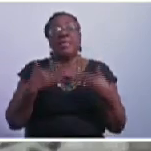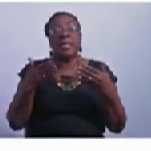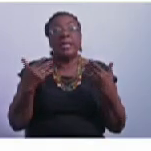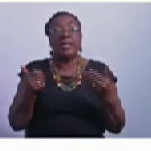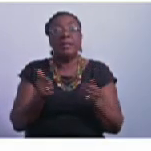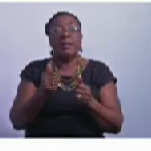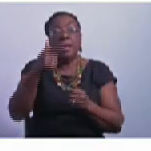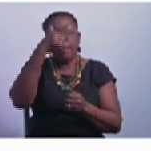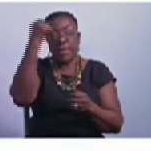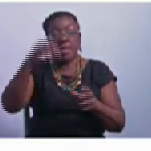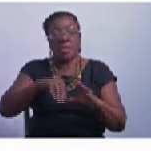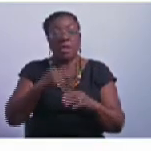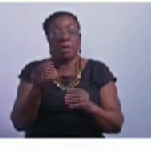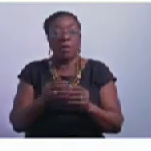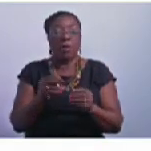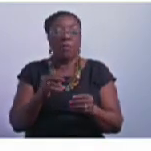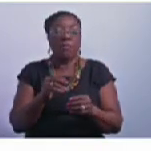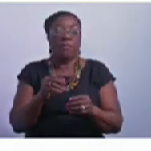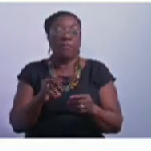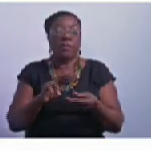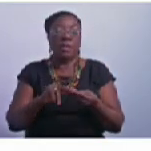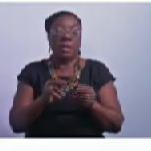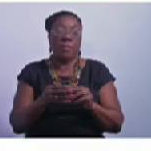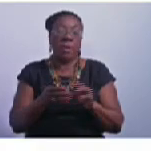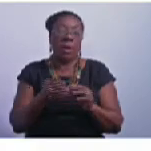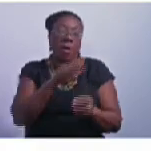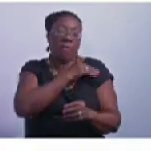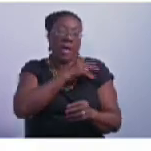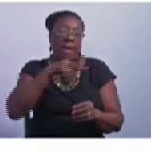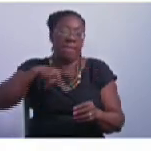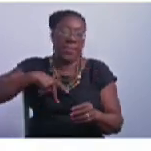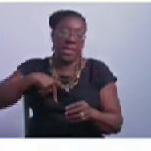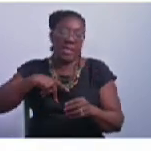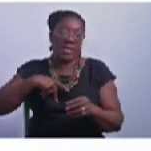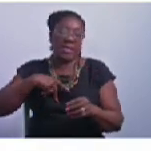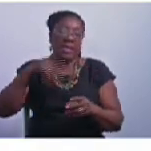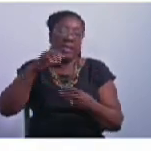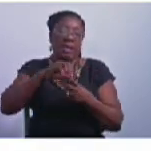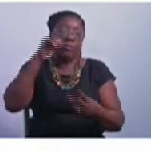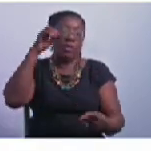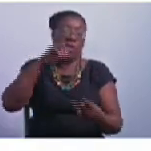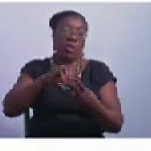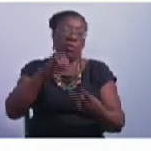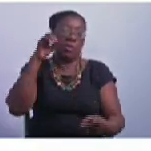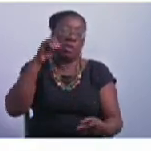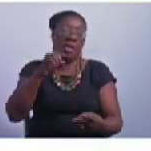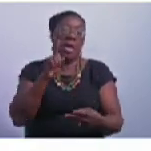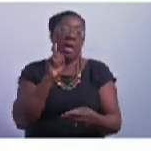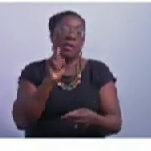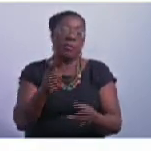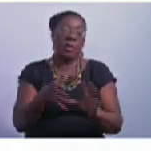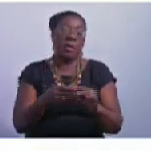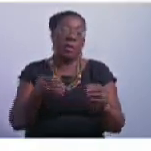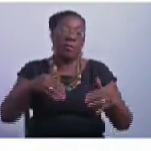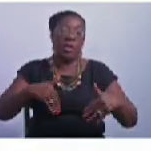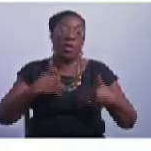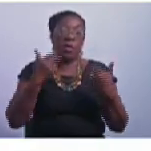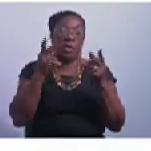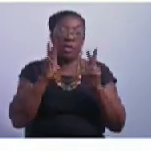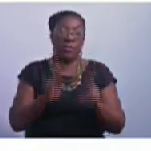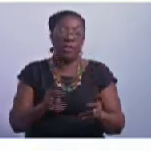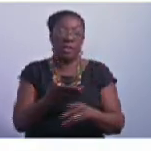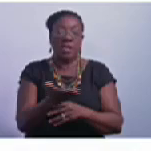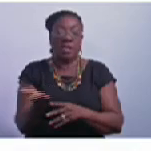number of members of parliament that were elected, I was one of the youngest members of parliament.